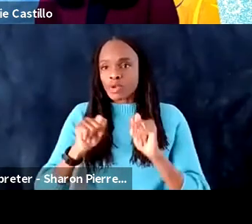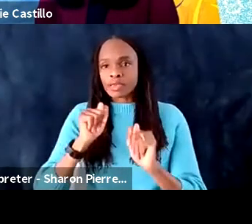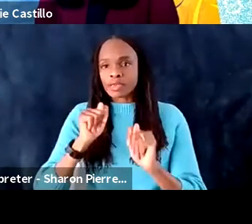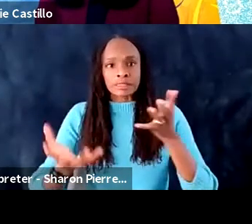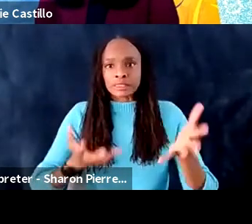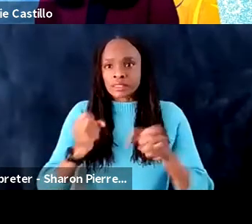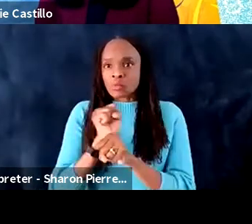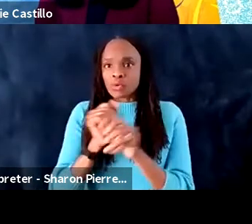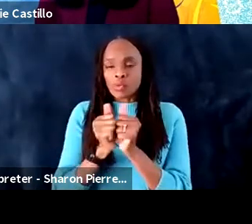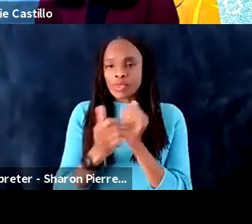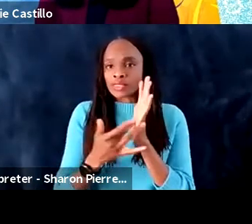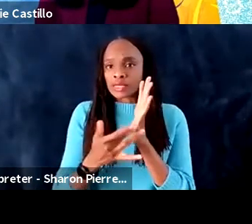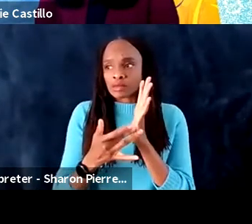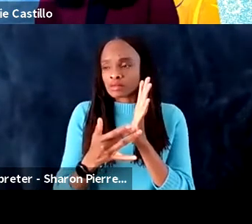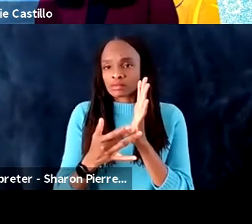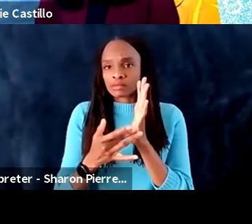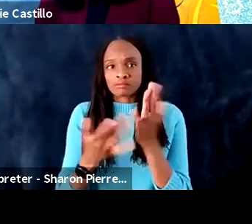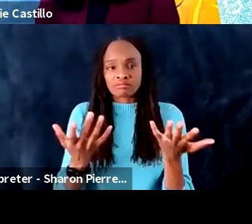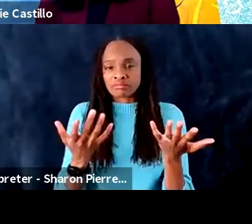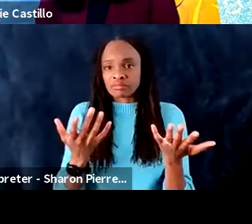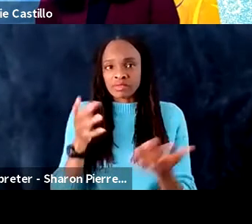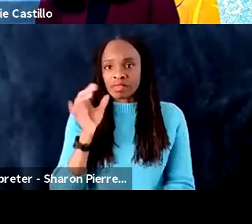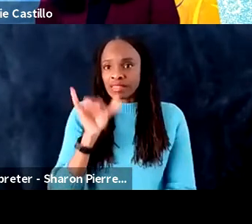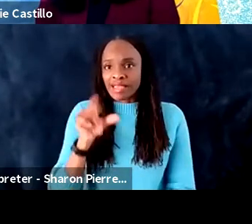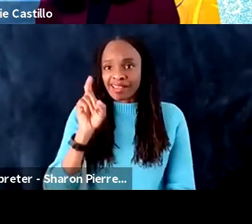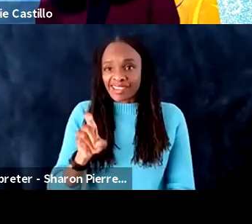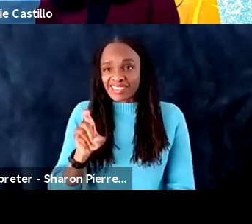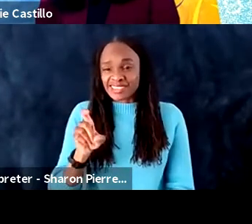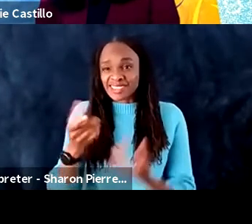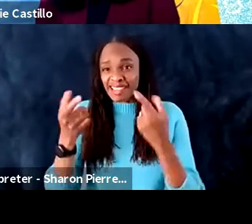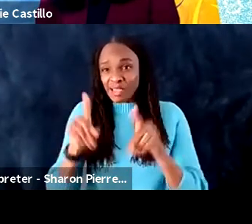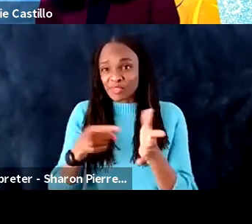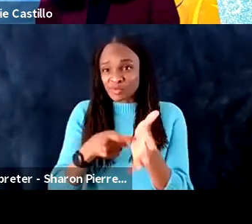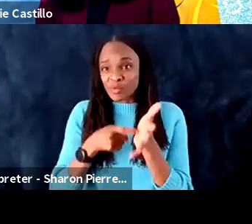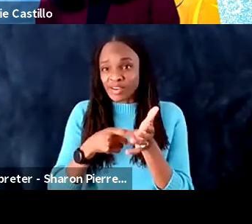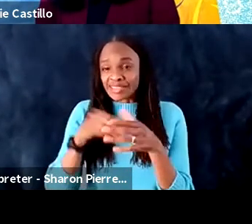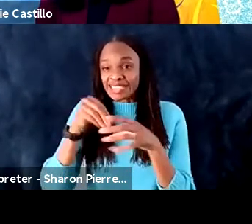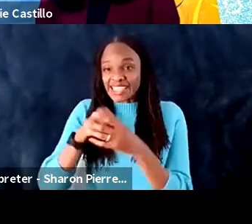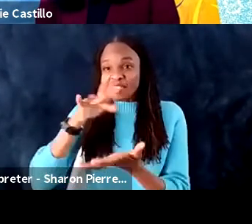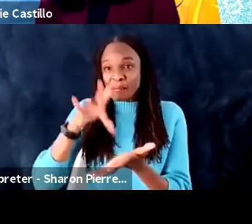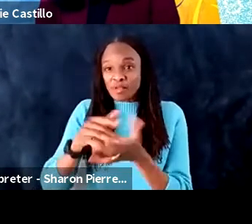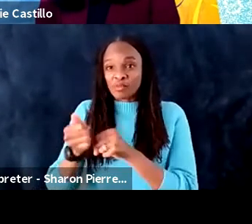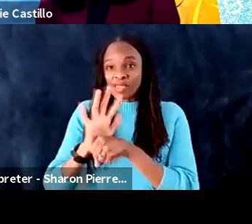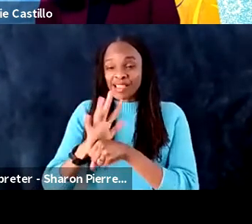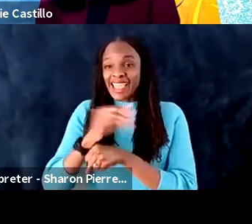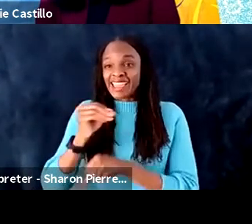technology as an absolute given in the middle of a pandemic, and kids do not